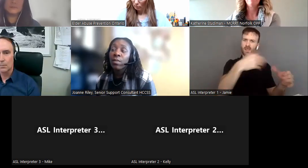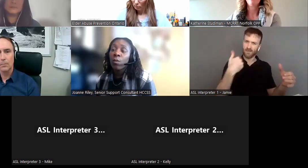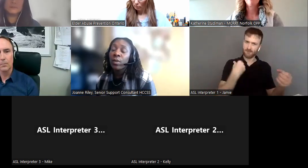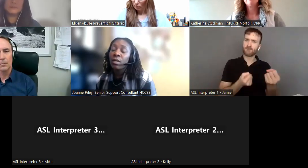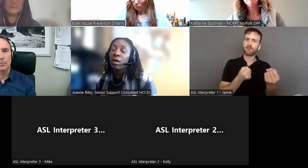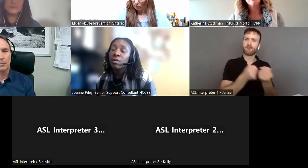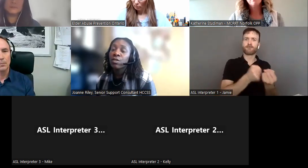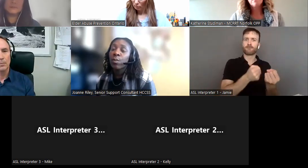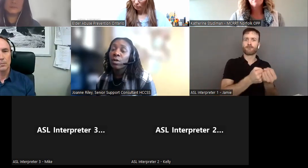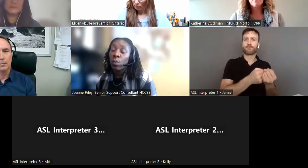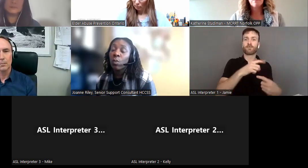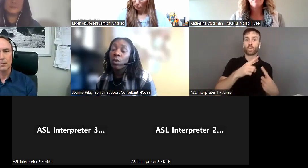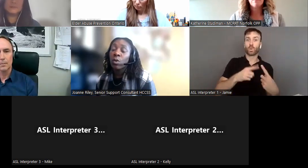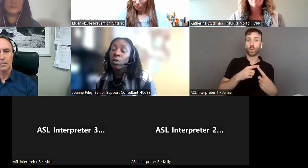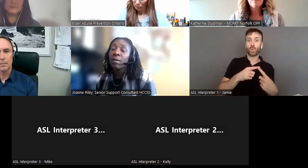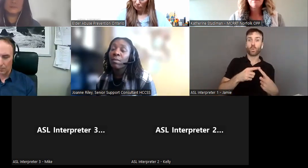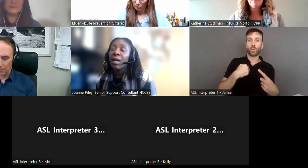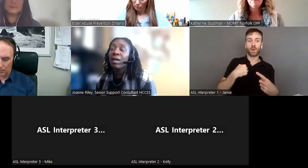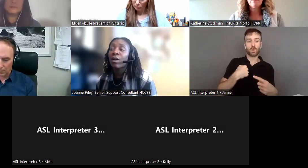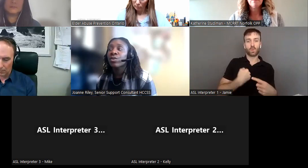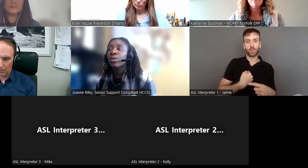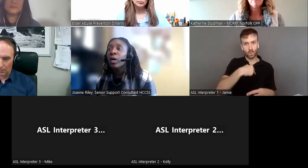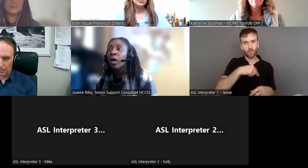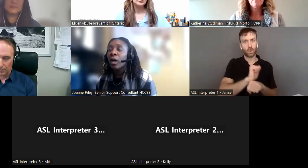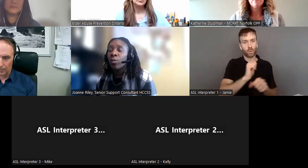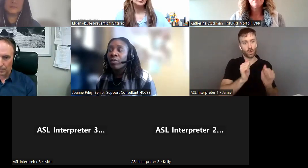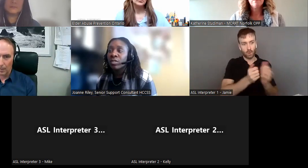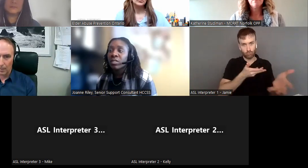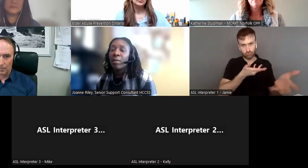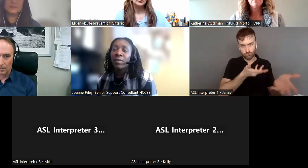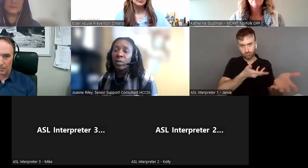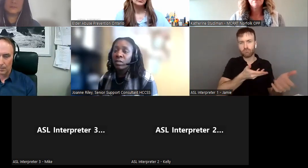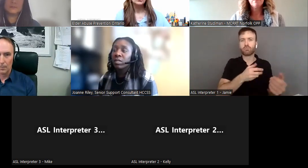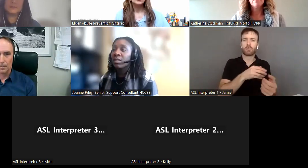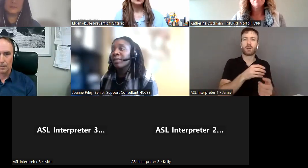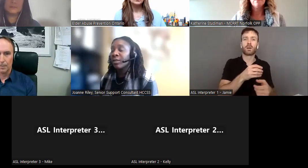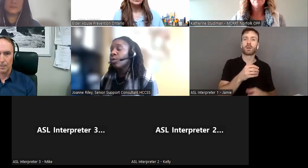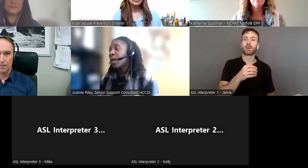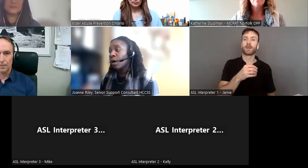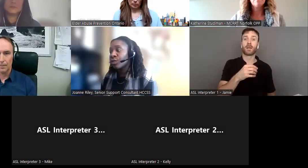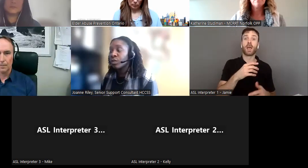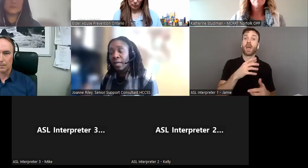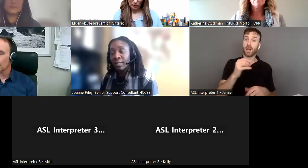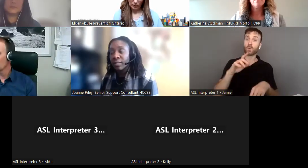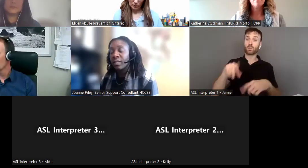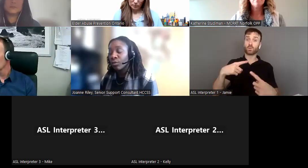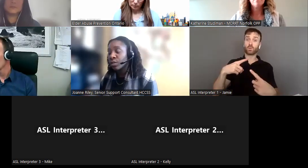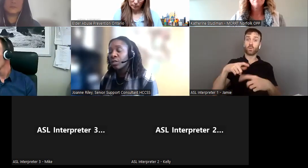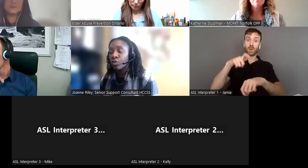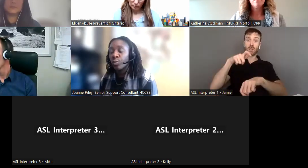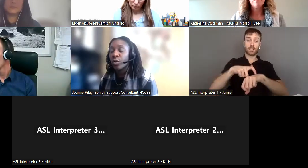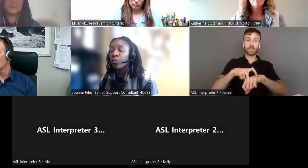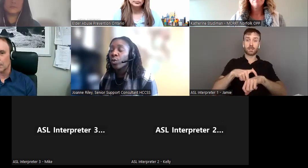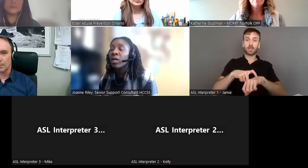when when we're working with them, and also when there's a time that we decide that, okay, our SST or